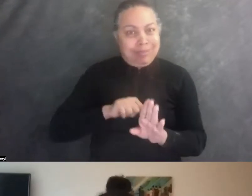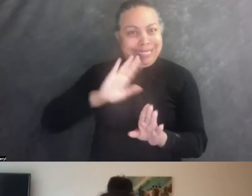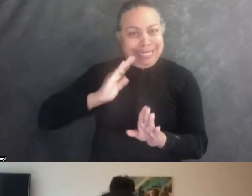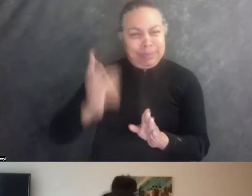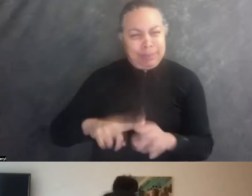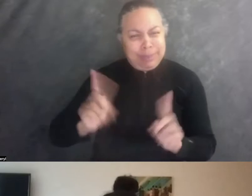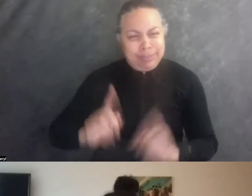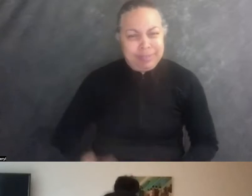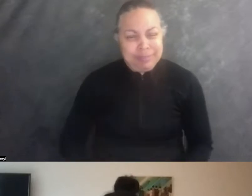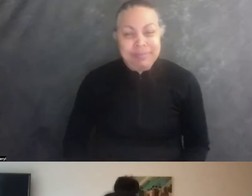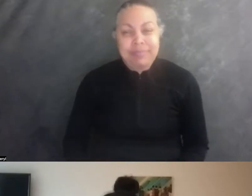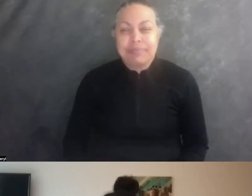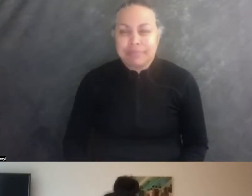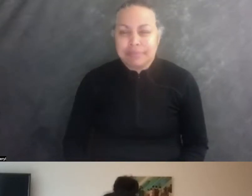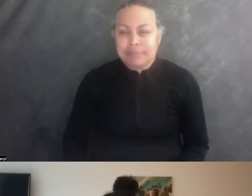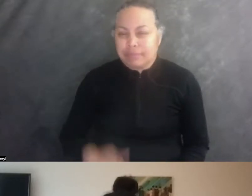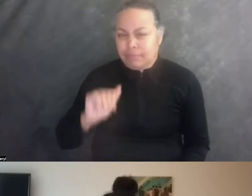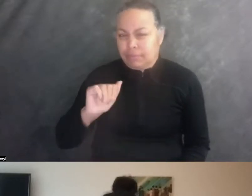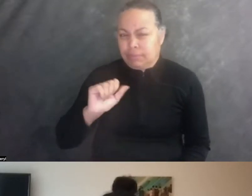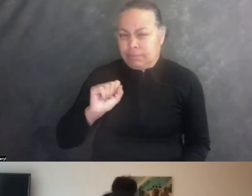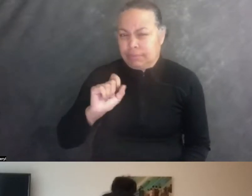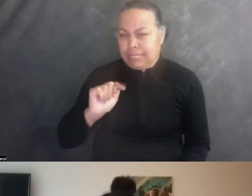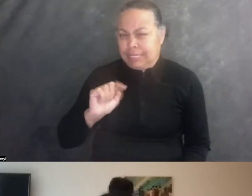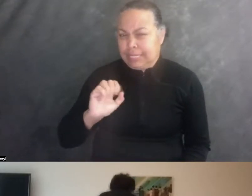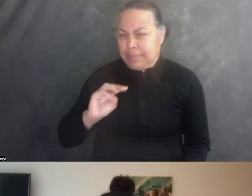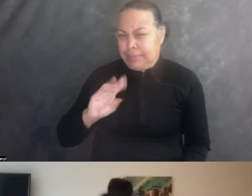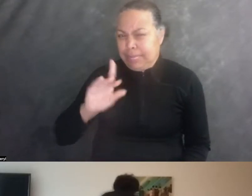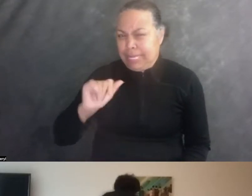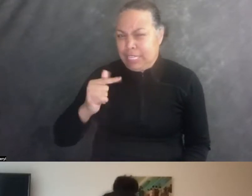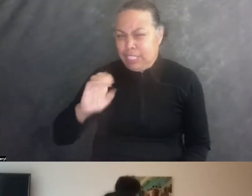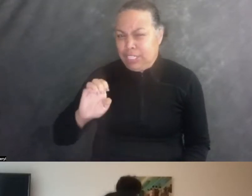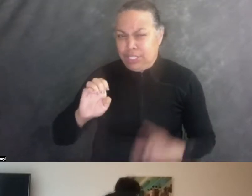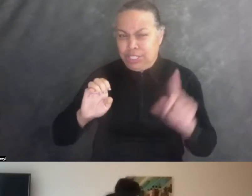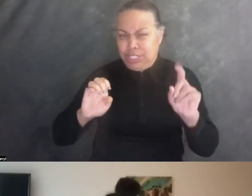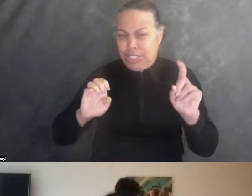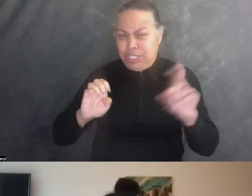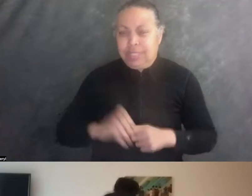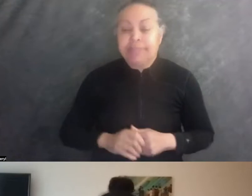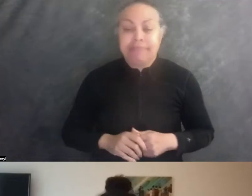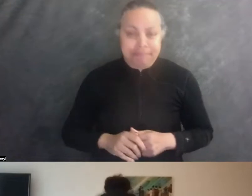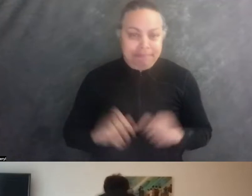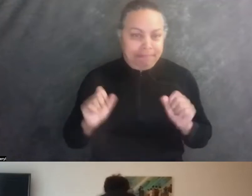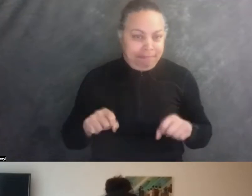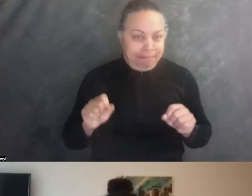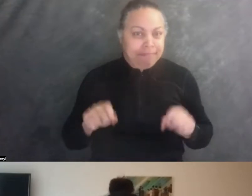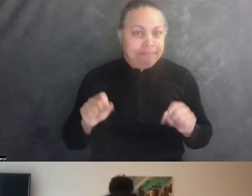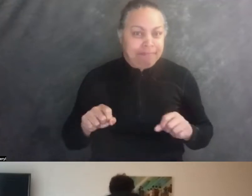So would the word assemblage fit into what it is that you're doing? Yeah. I mean, it's like assemblage of